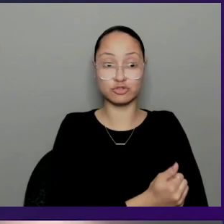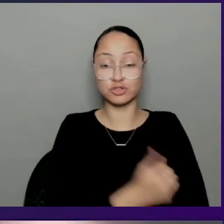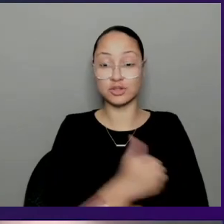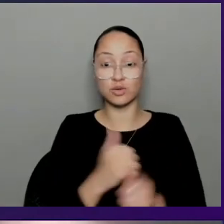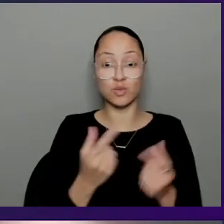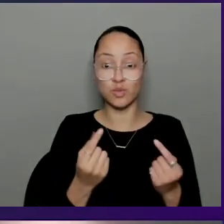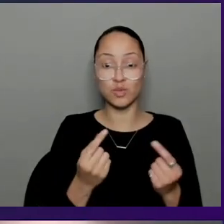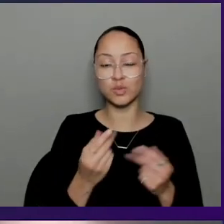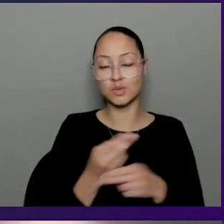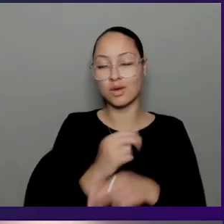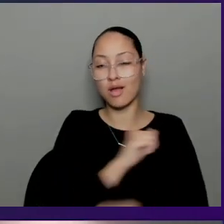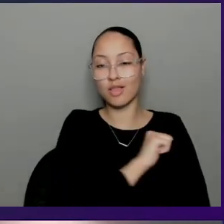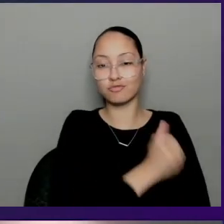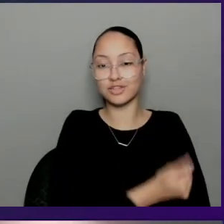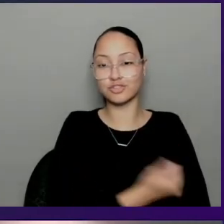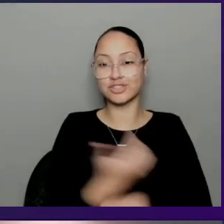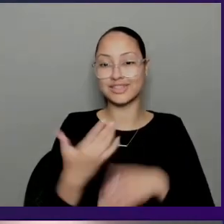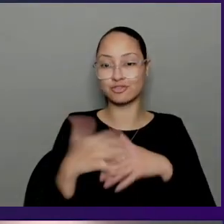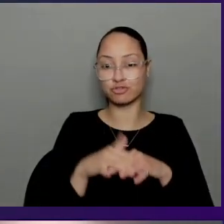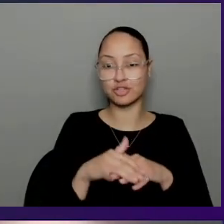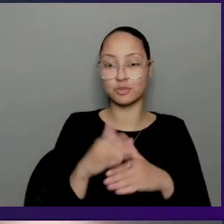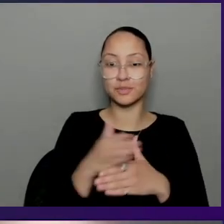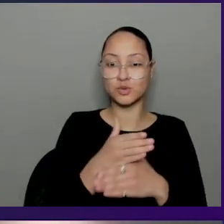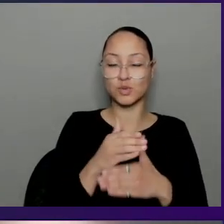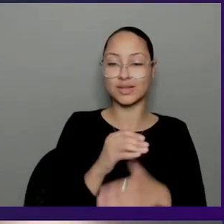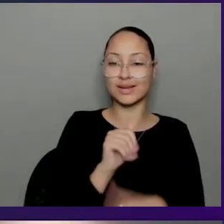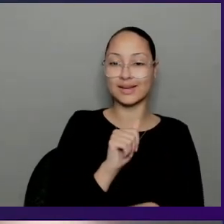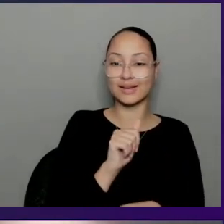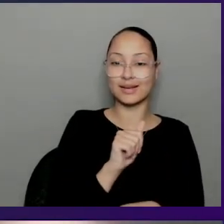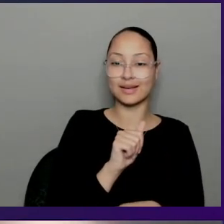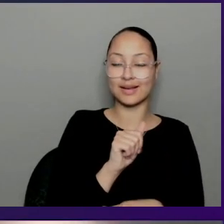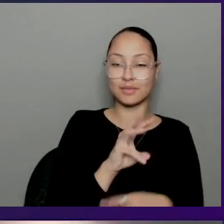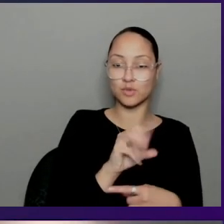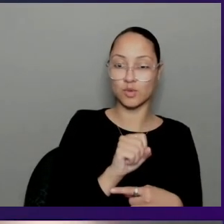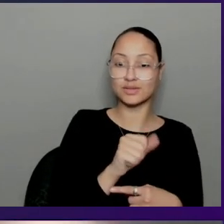integration between Amazon Cognito and AWS AppSync.